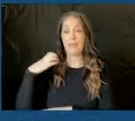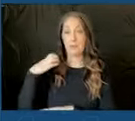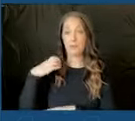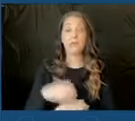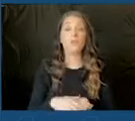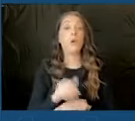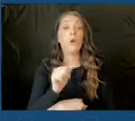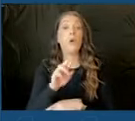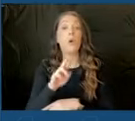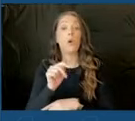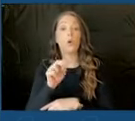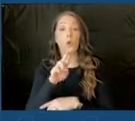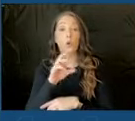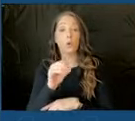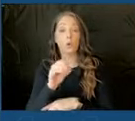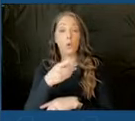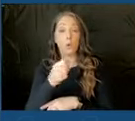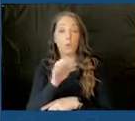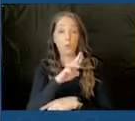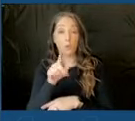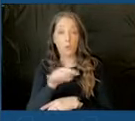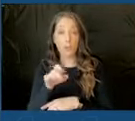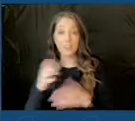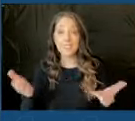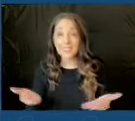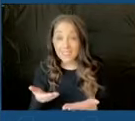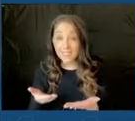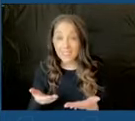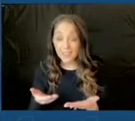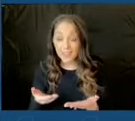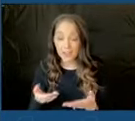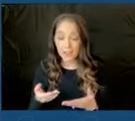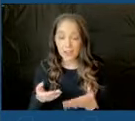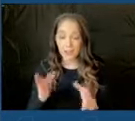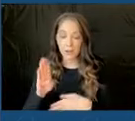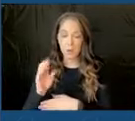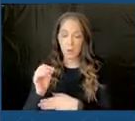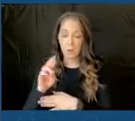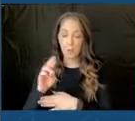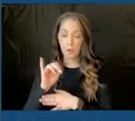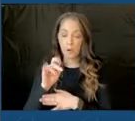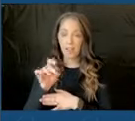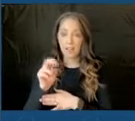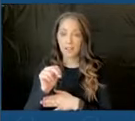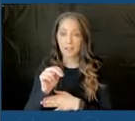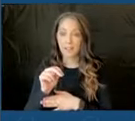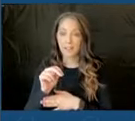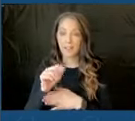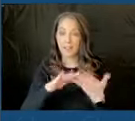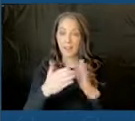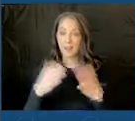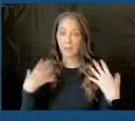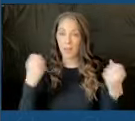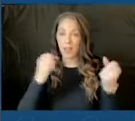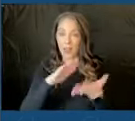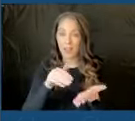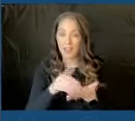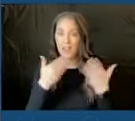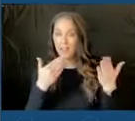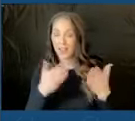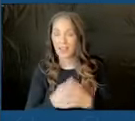the CEO of Borican Neighborhood Health Center. Thank you very much for hosting us here, and also be having the director of nursing here